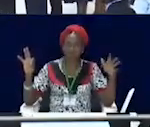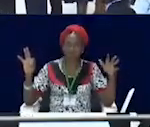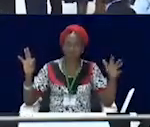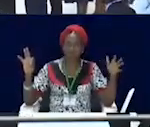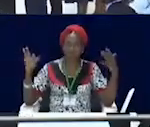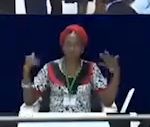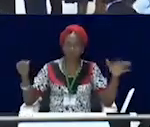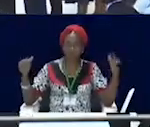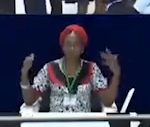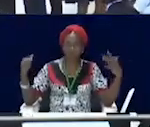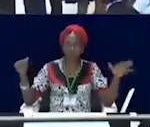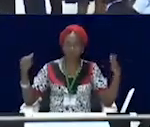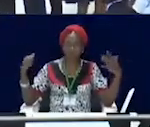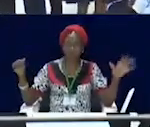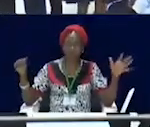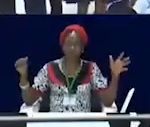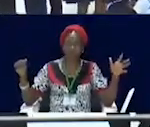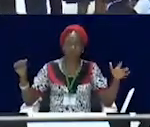Ten.